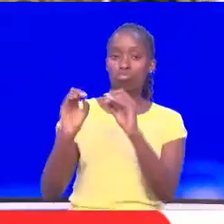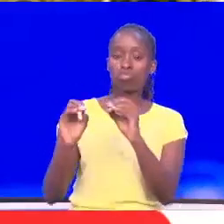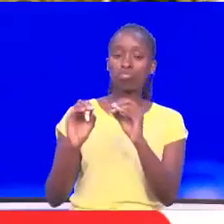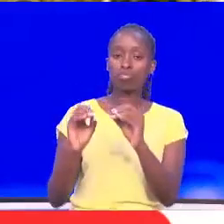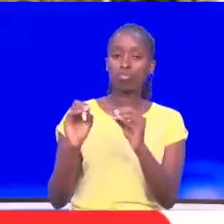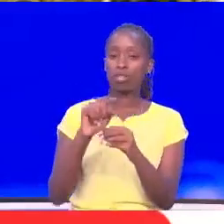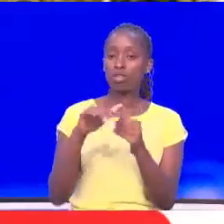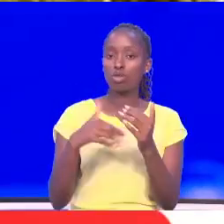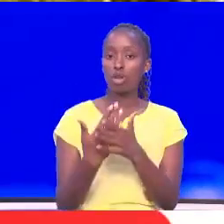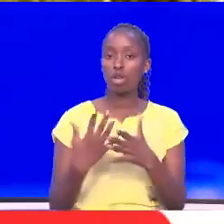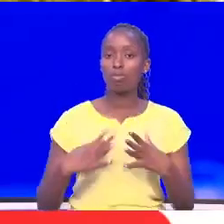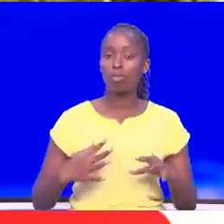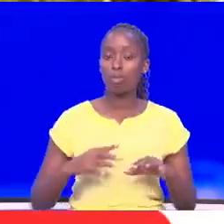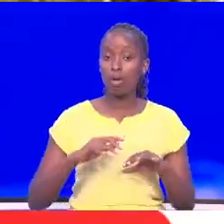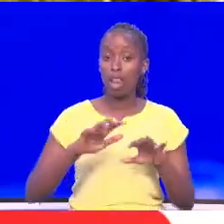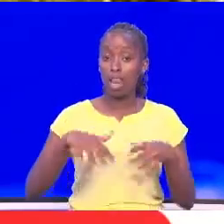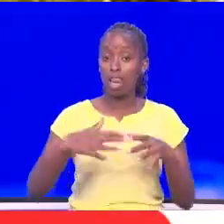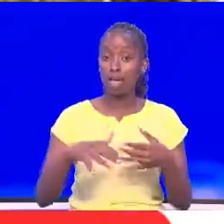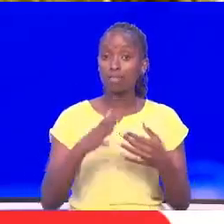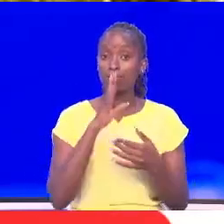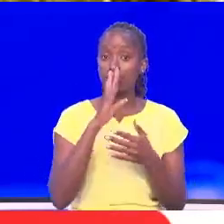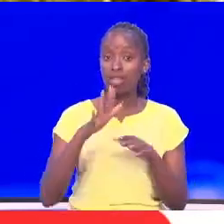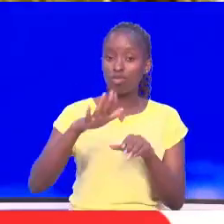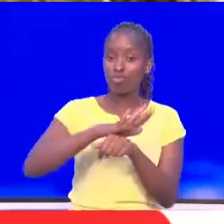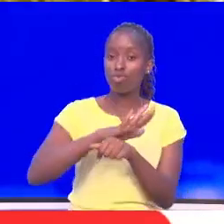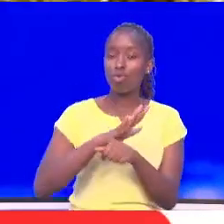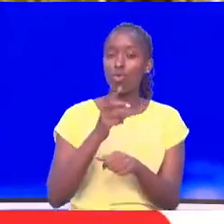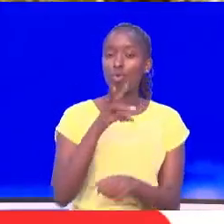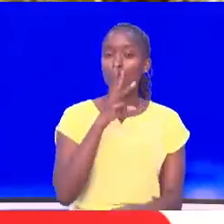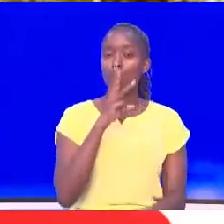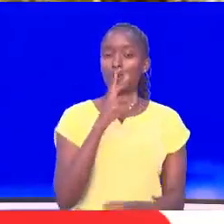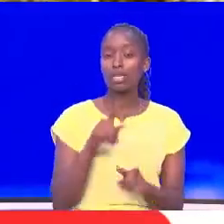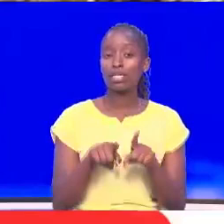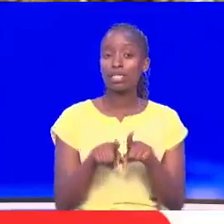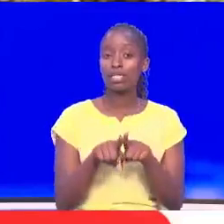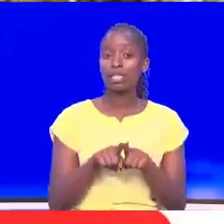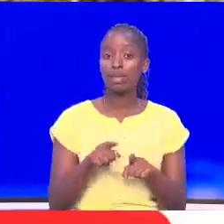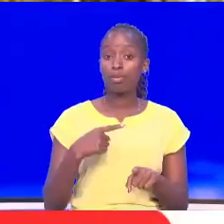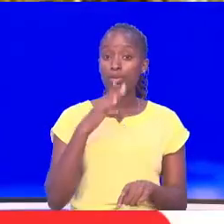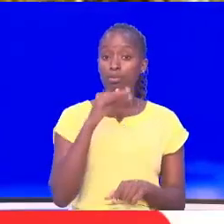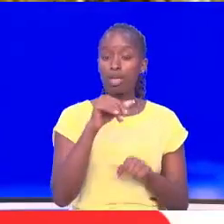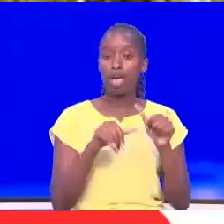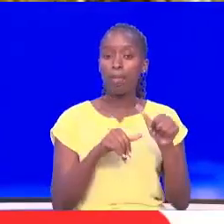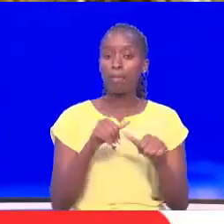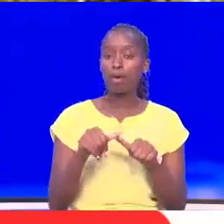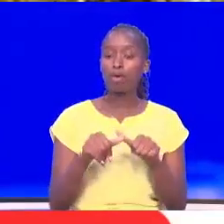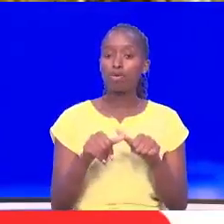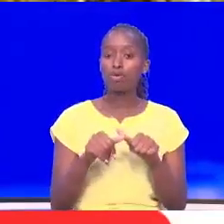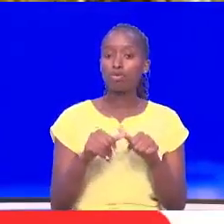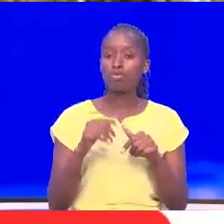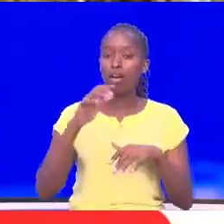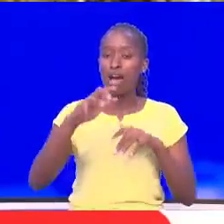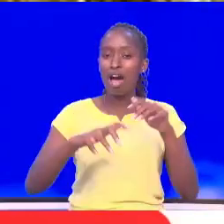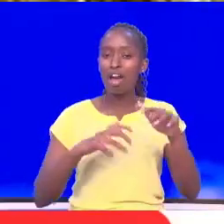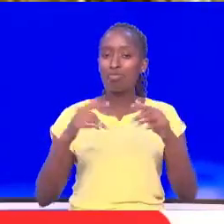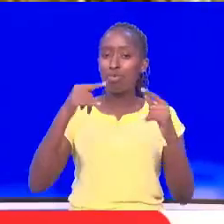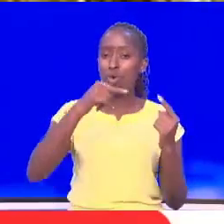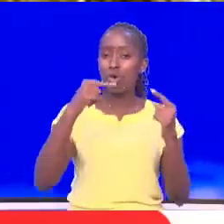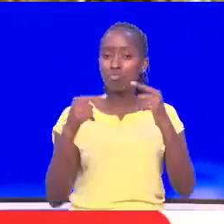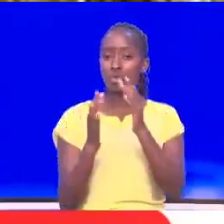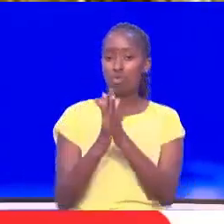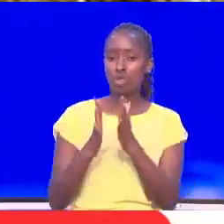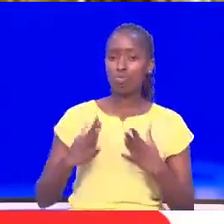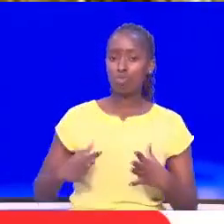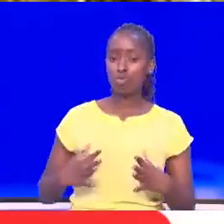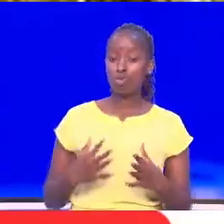submerged, and we are also talking about high rates of wildlife animal conflict. Here we are talking about hippo